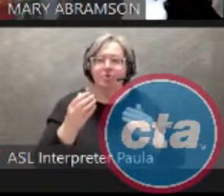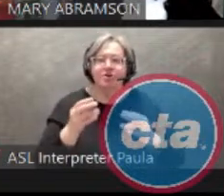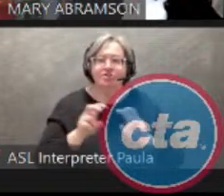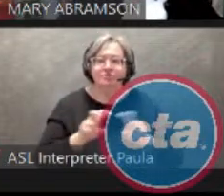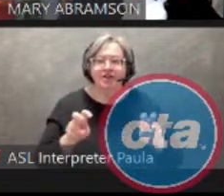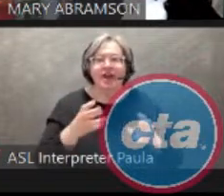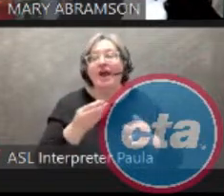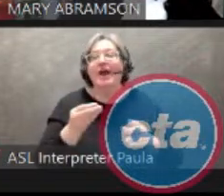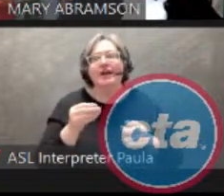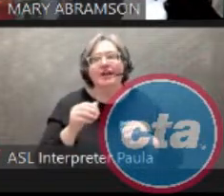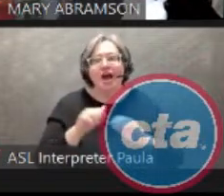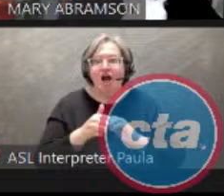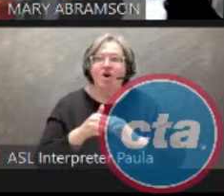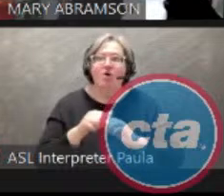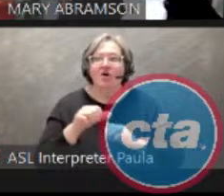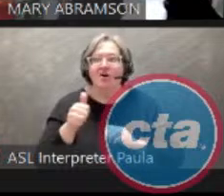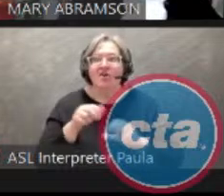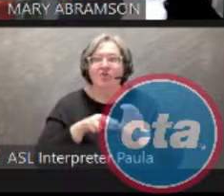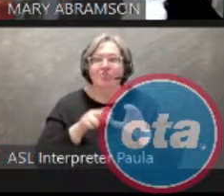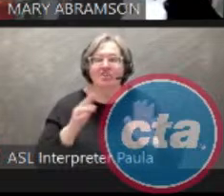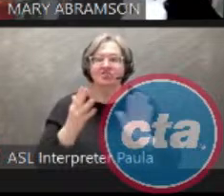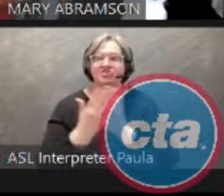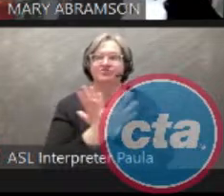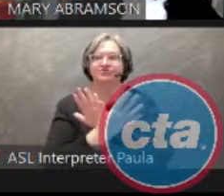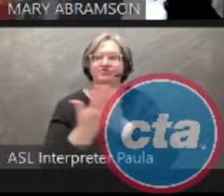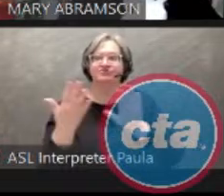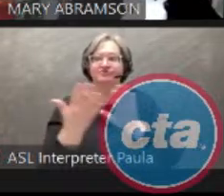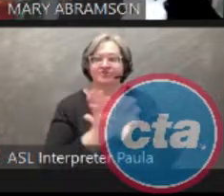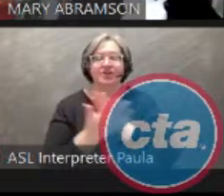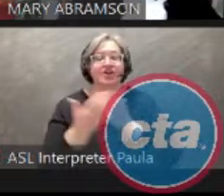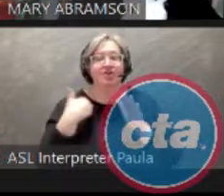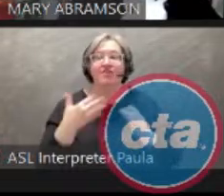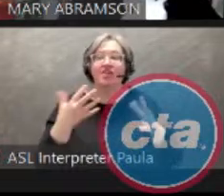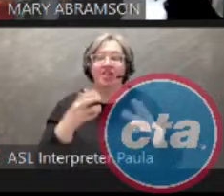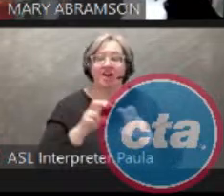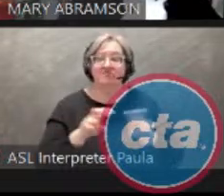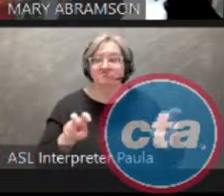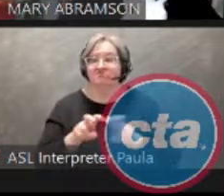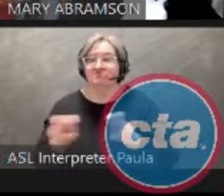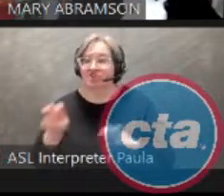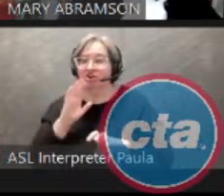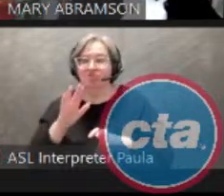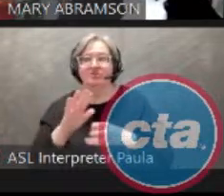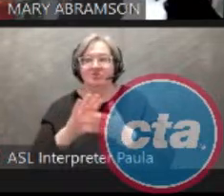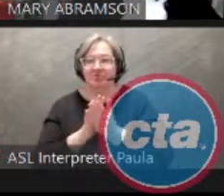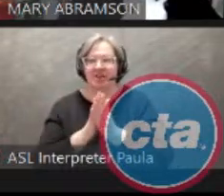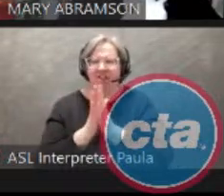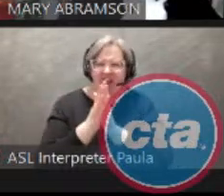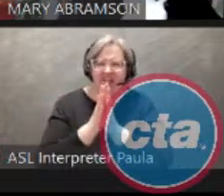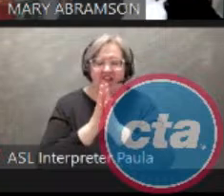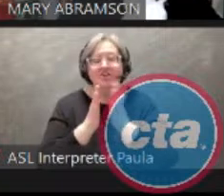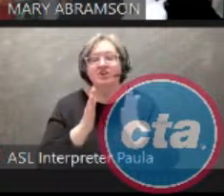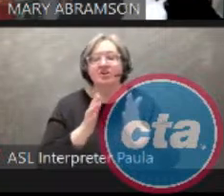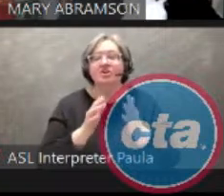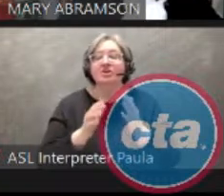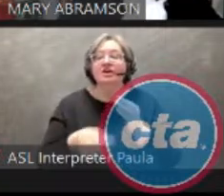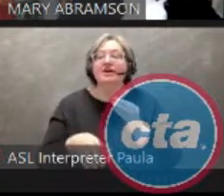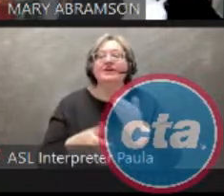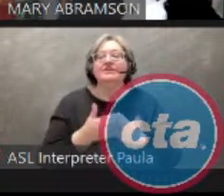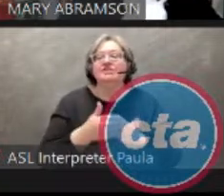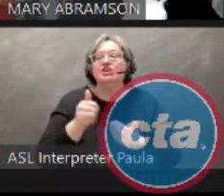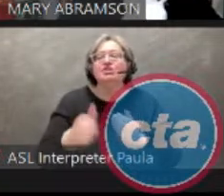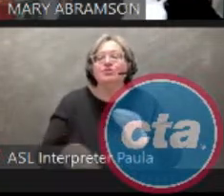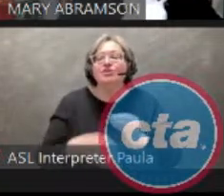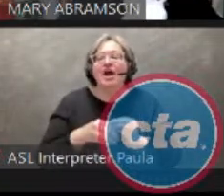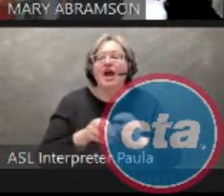flow. You put furniture there, it gets a little bunched up. But it's something we definitely look at. The nice thing with furniture, it's a lot easier to add a bench than like an